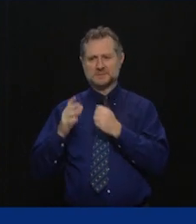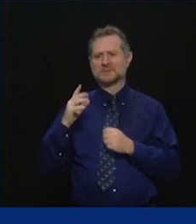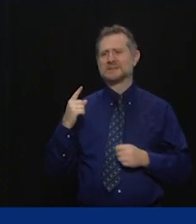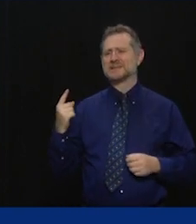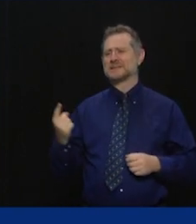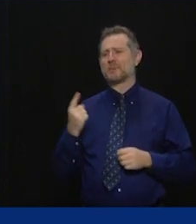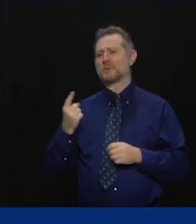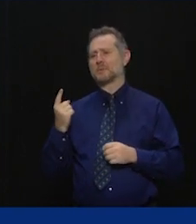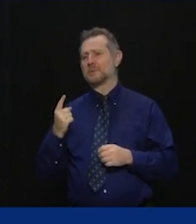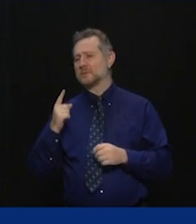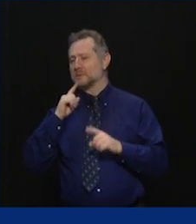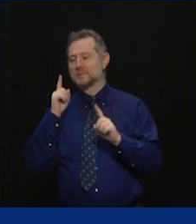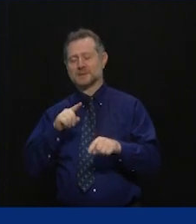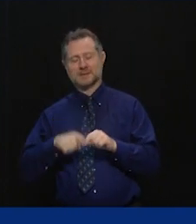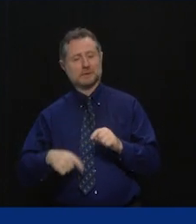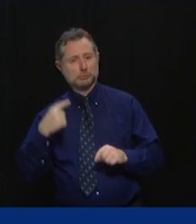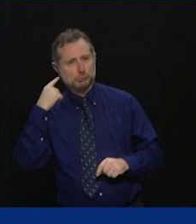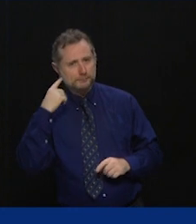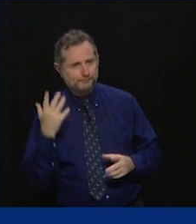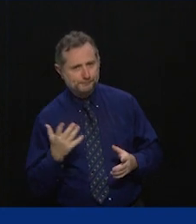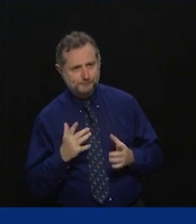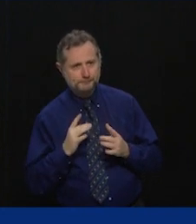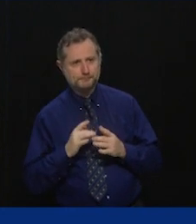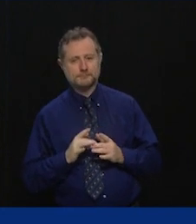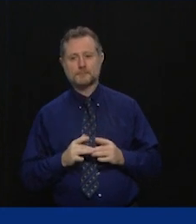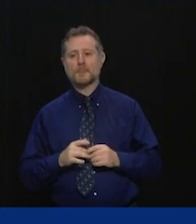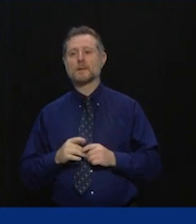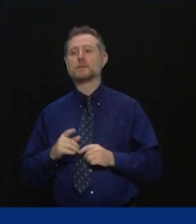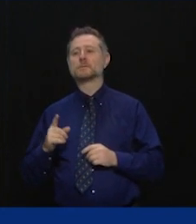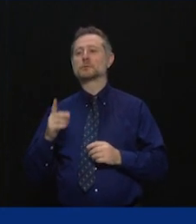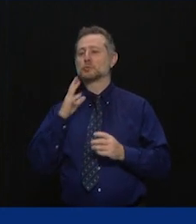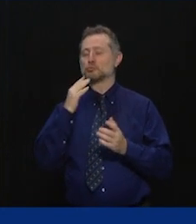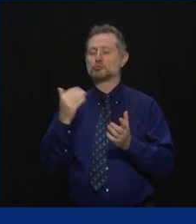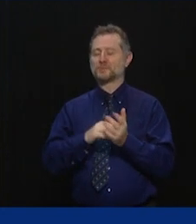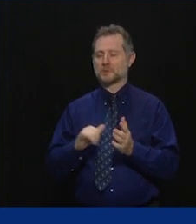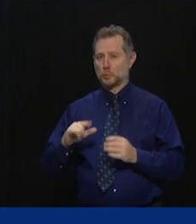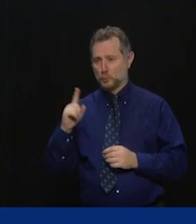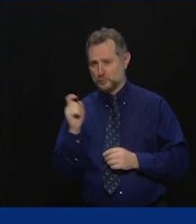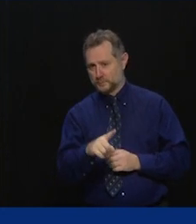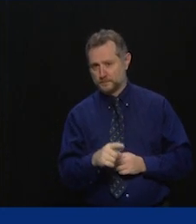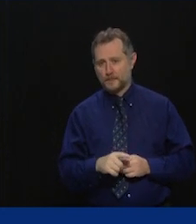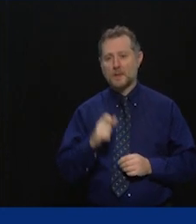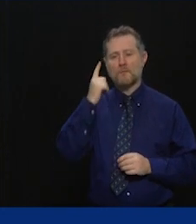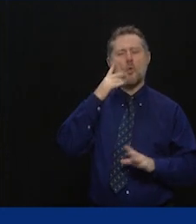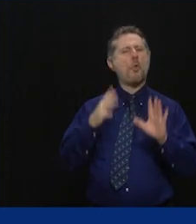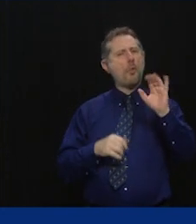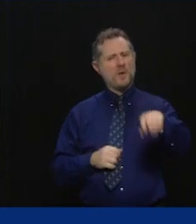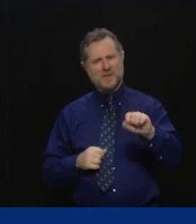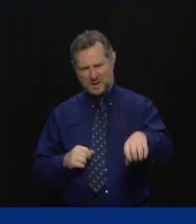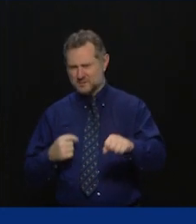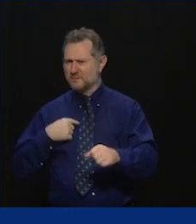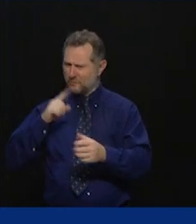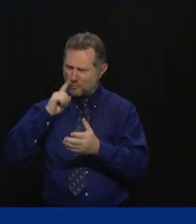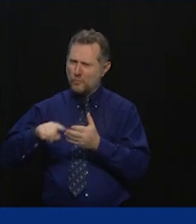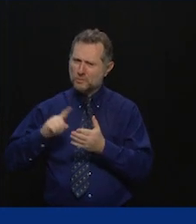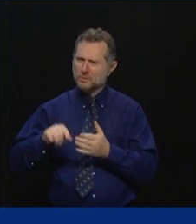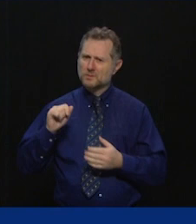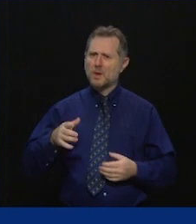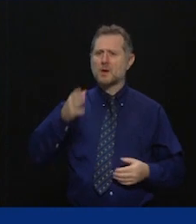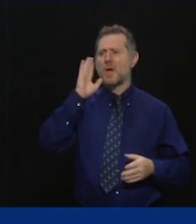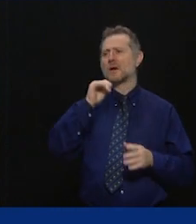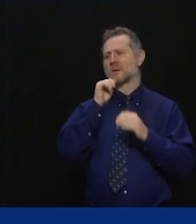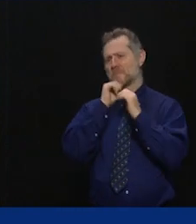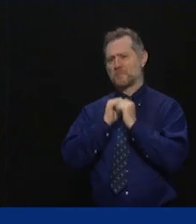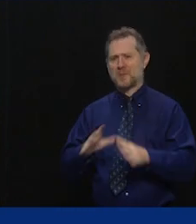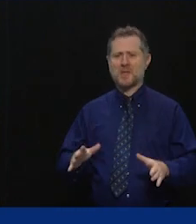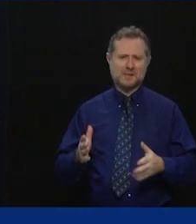wage standards. We're looking into that. Oh, absolutely. Absolutely, we're looking at that. Yes, we are. And God bless our delivery workers, too.